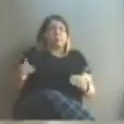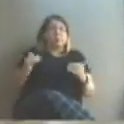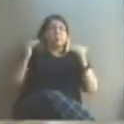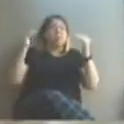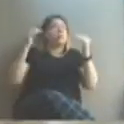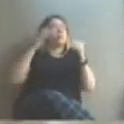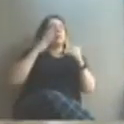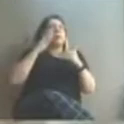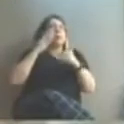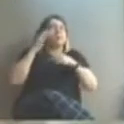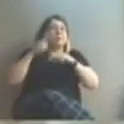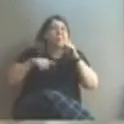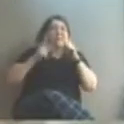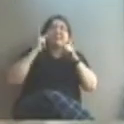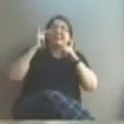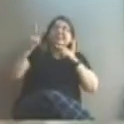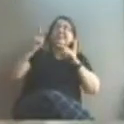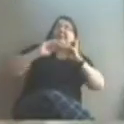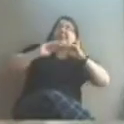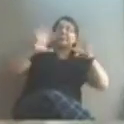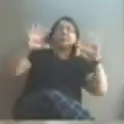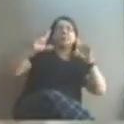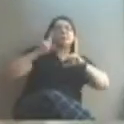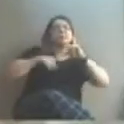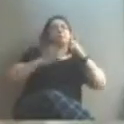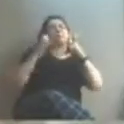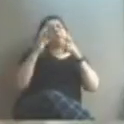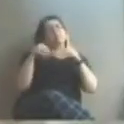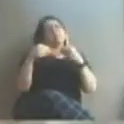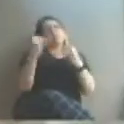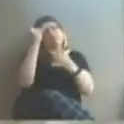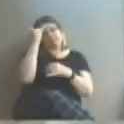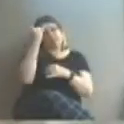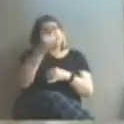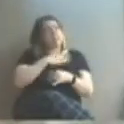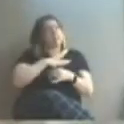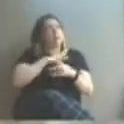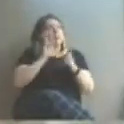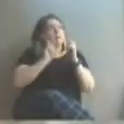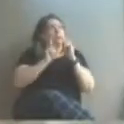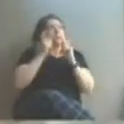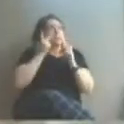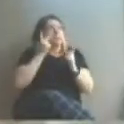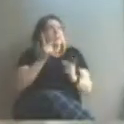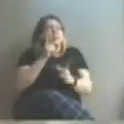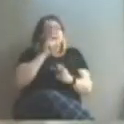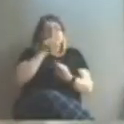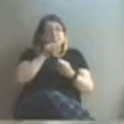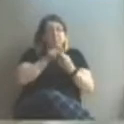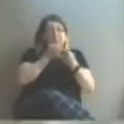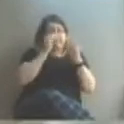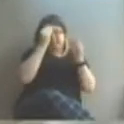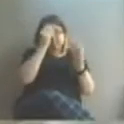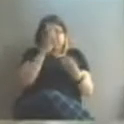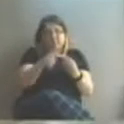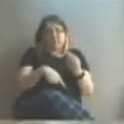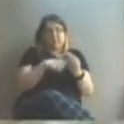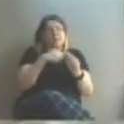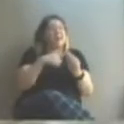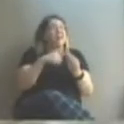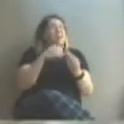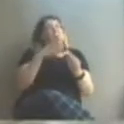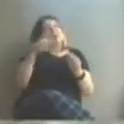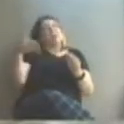going to be able to see very much of this, but I just wanted to give you more of an idea of what my people can see. There's not specific information on these next